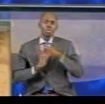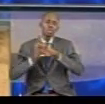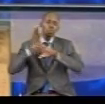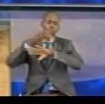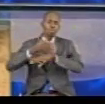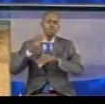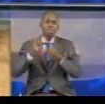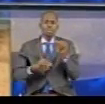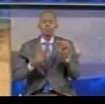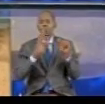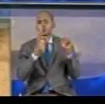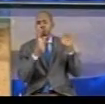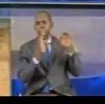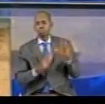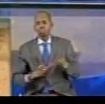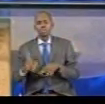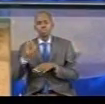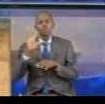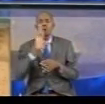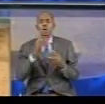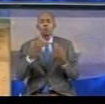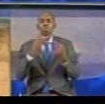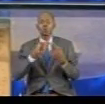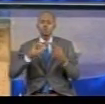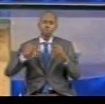other side. No fear.